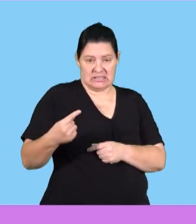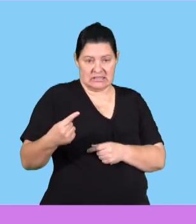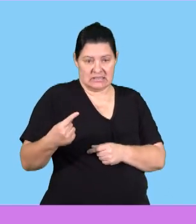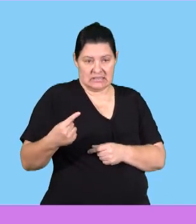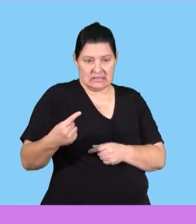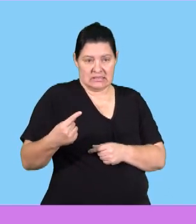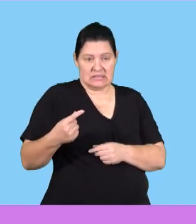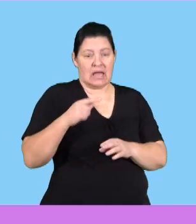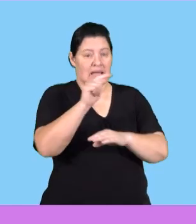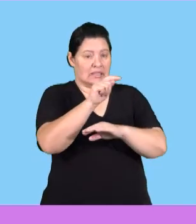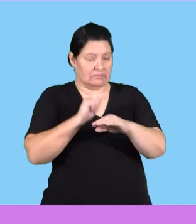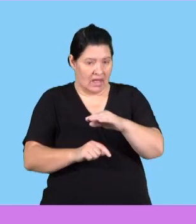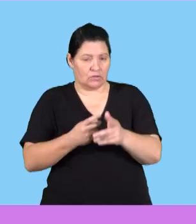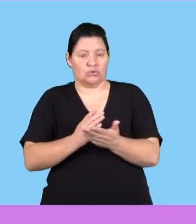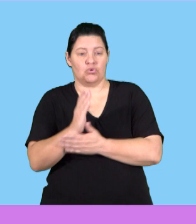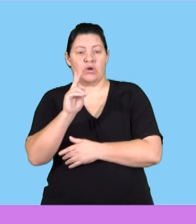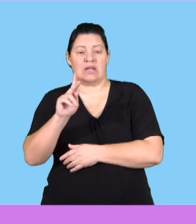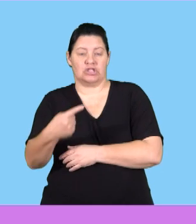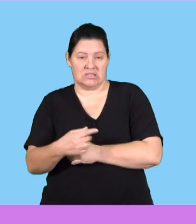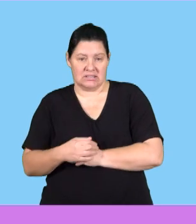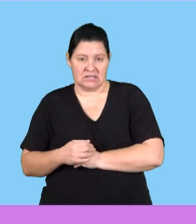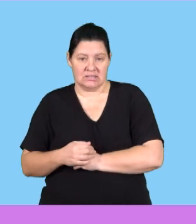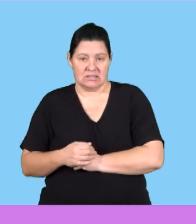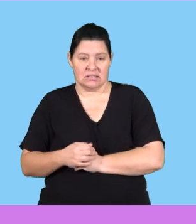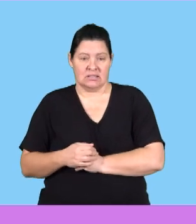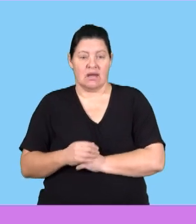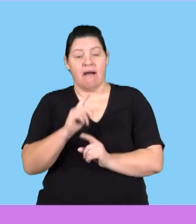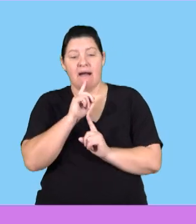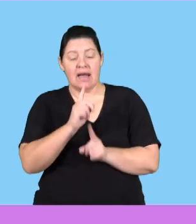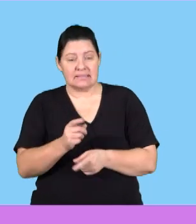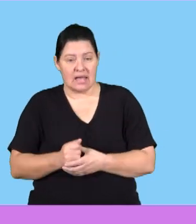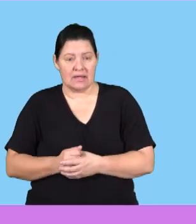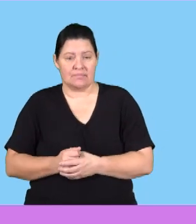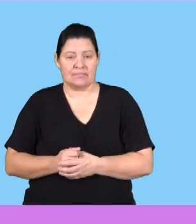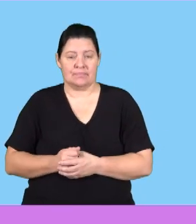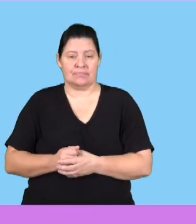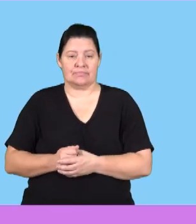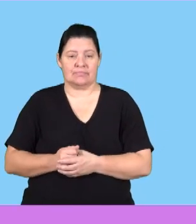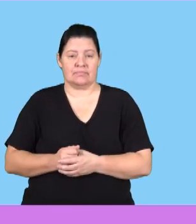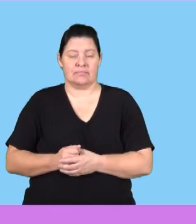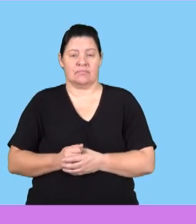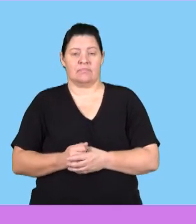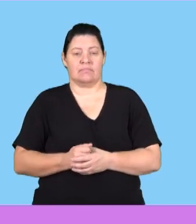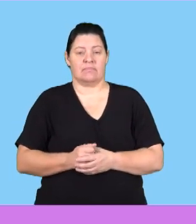so that kilogram can divide with kilograms. The answer we are having is